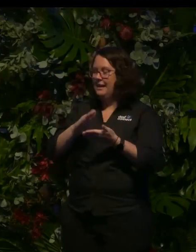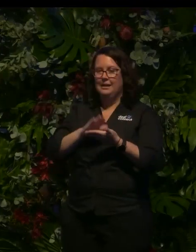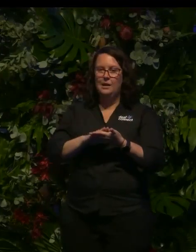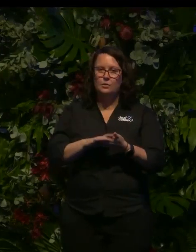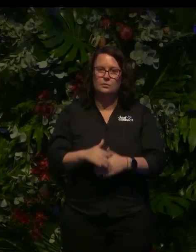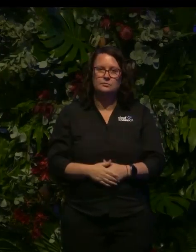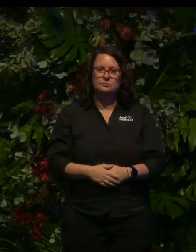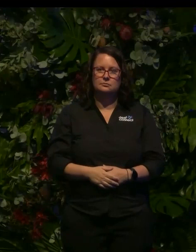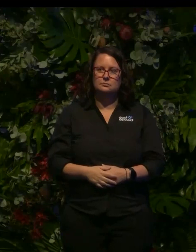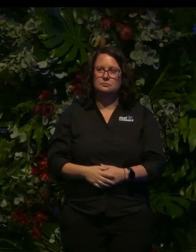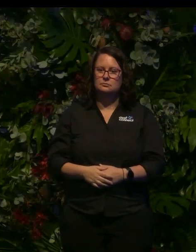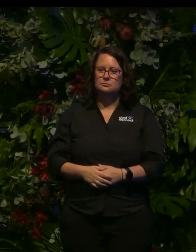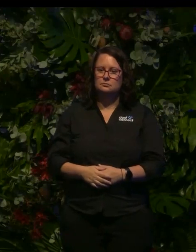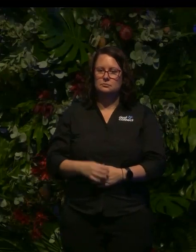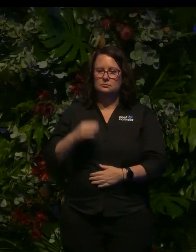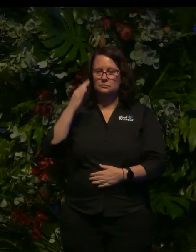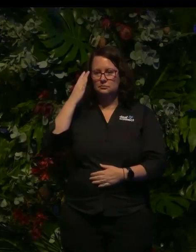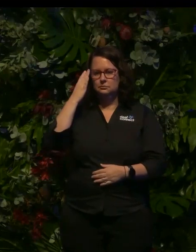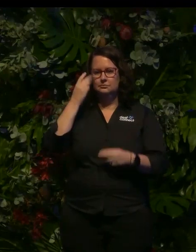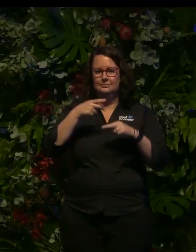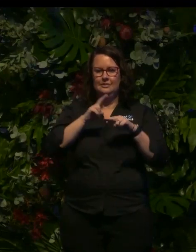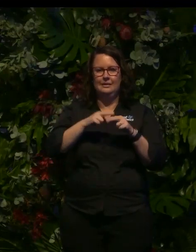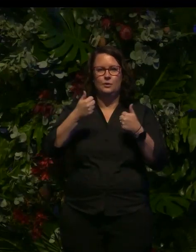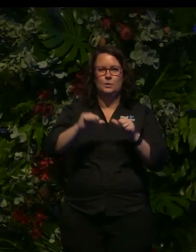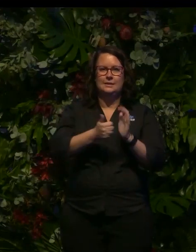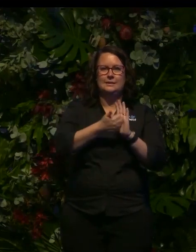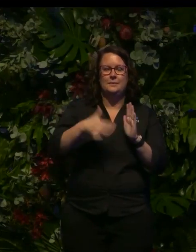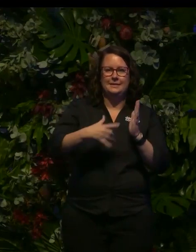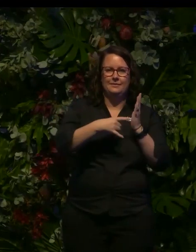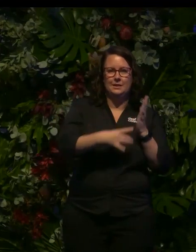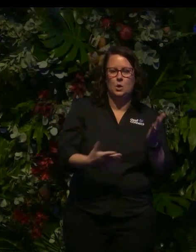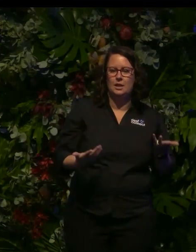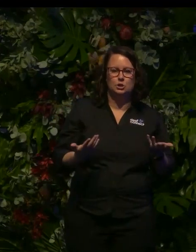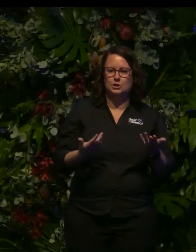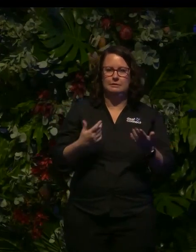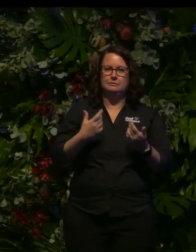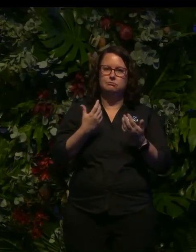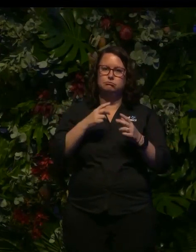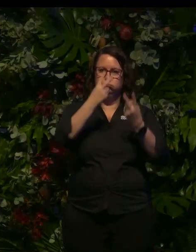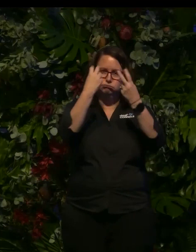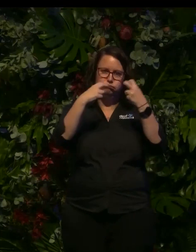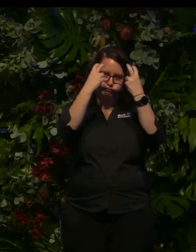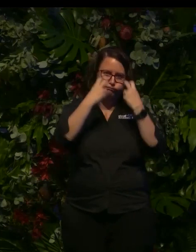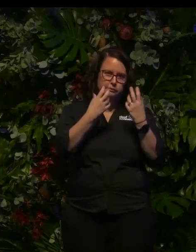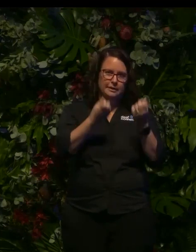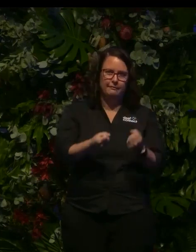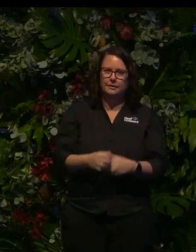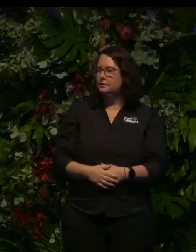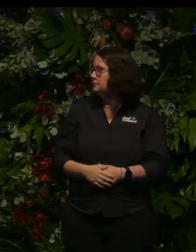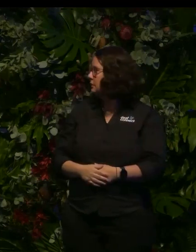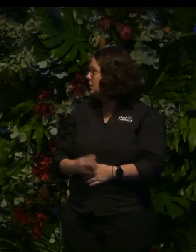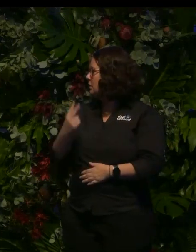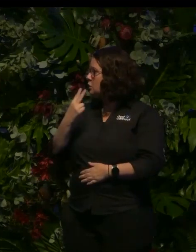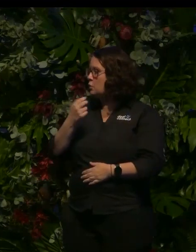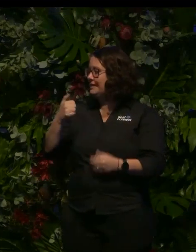you're using highly expensive technologies, then there's big bills attached to that. We've got 26 seconds Yes,